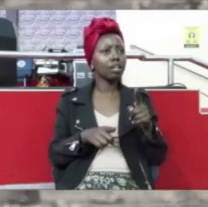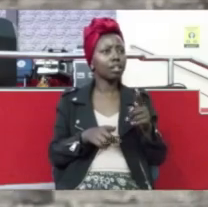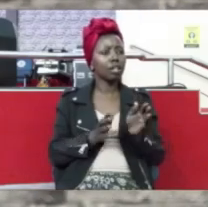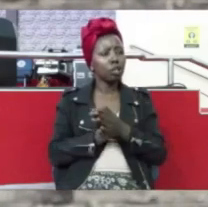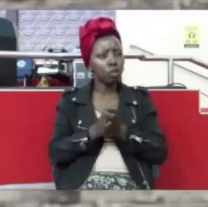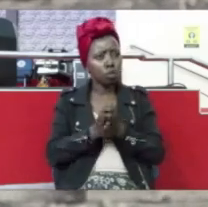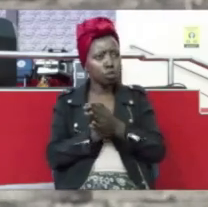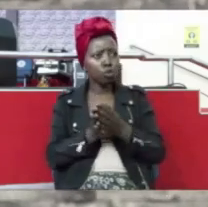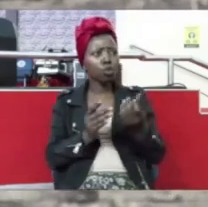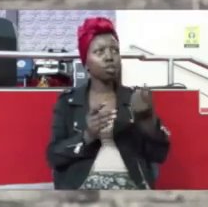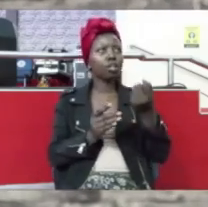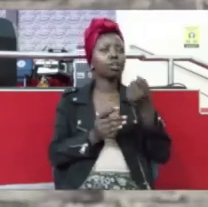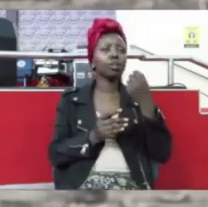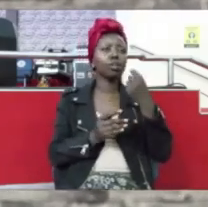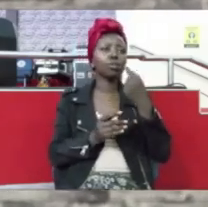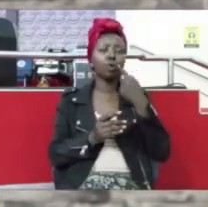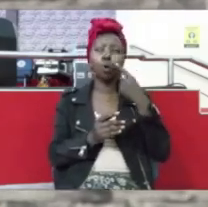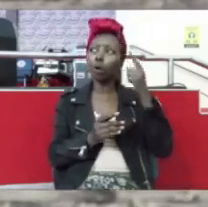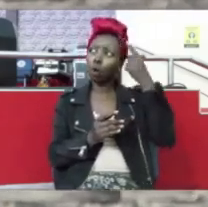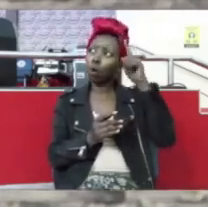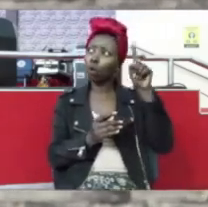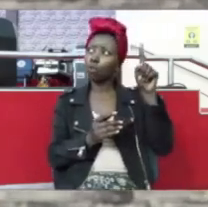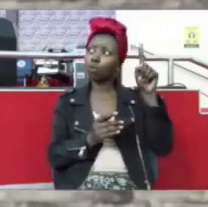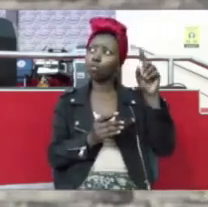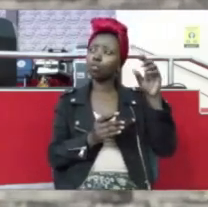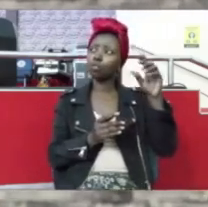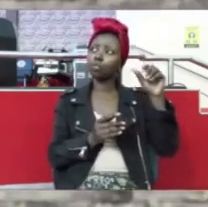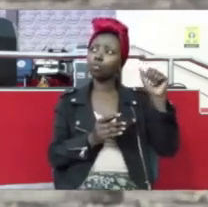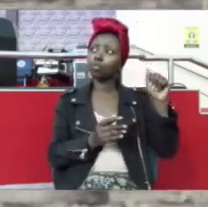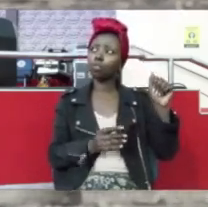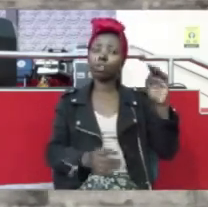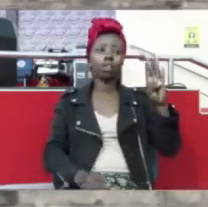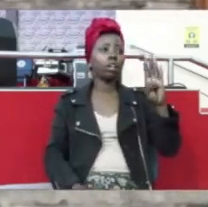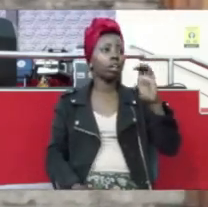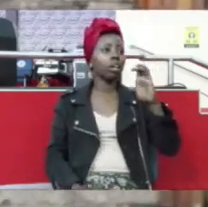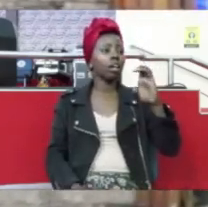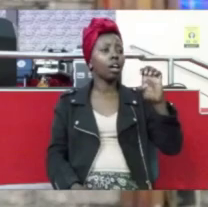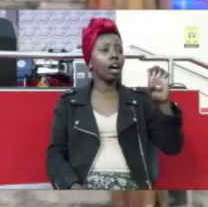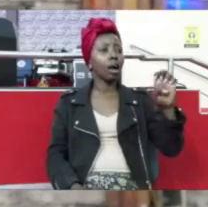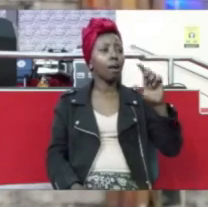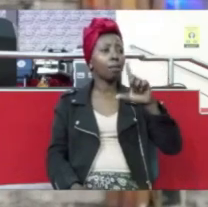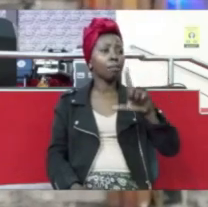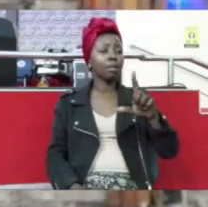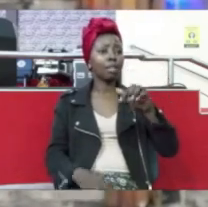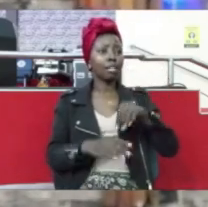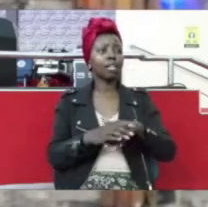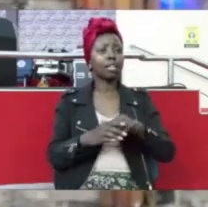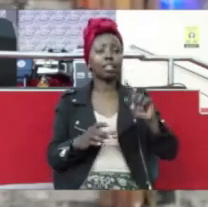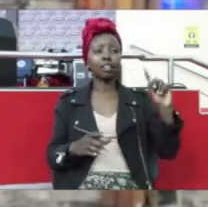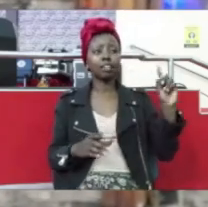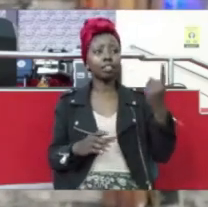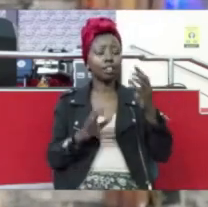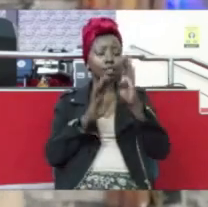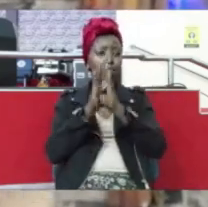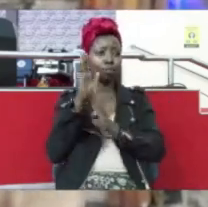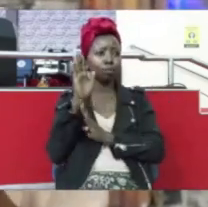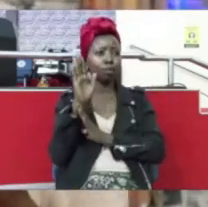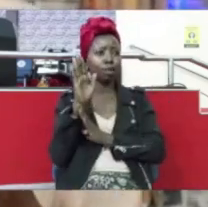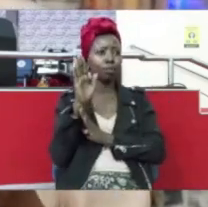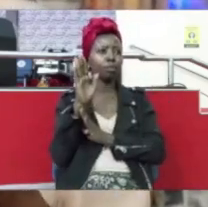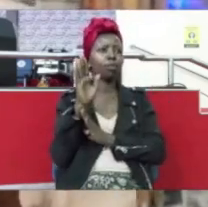Abel. Na tunaona hadithi ya Cain na Abel. In the book of Genesis. Katika kitabu cha Mwanzo. They have